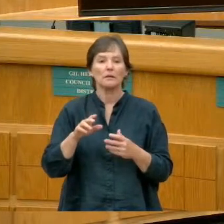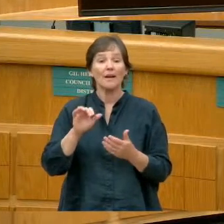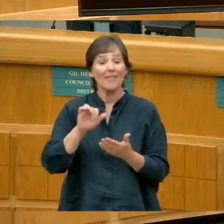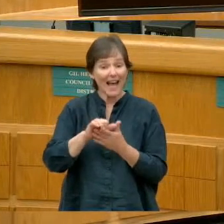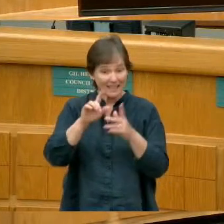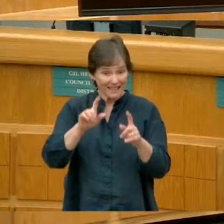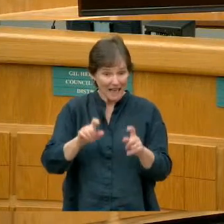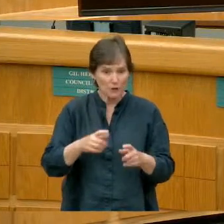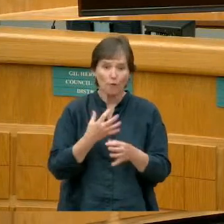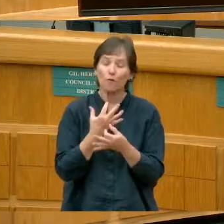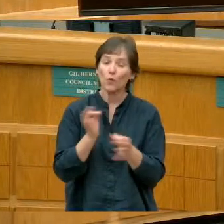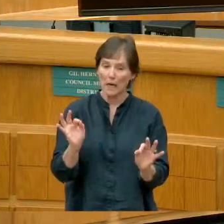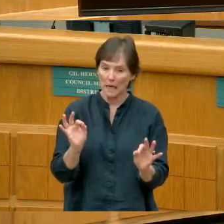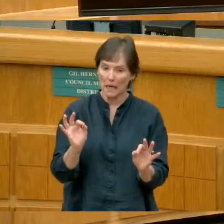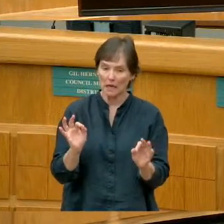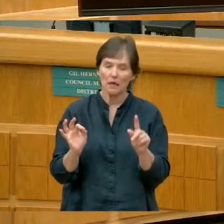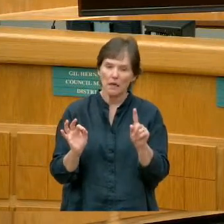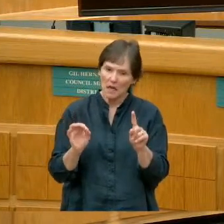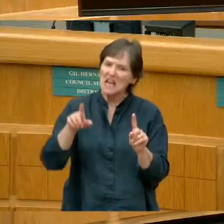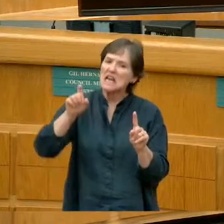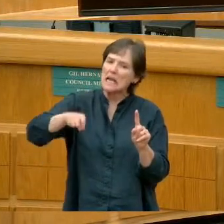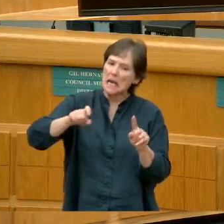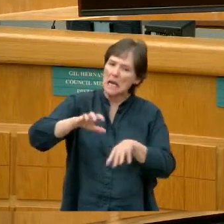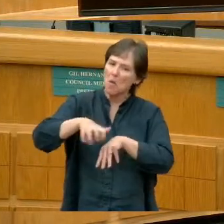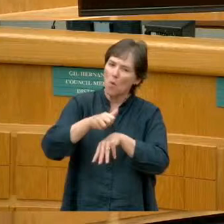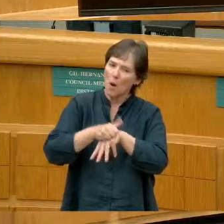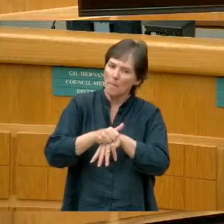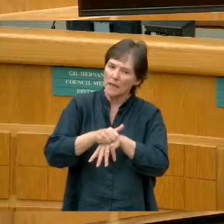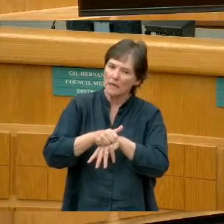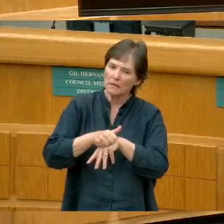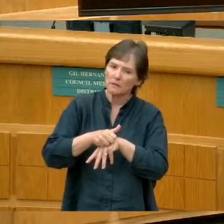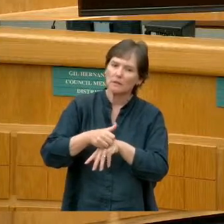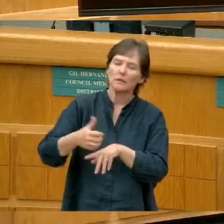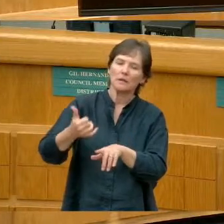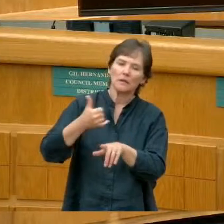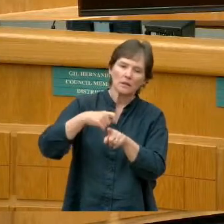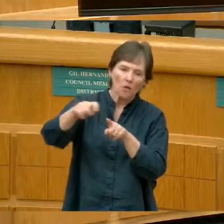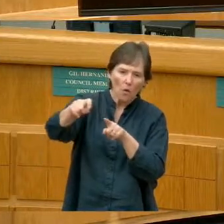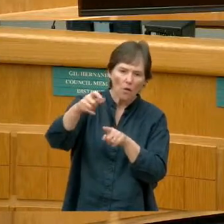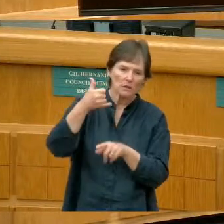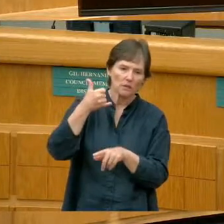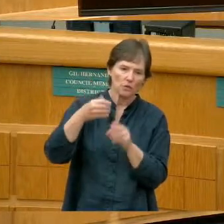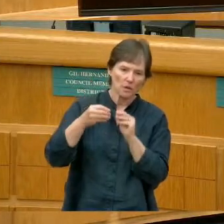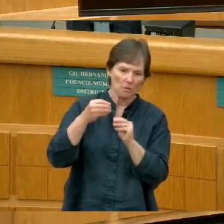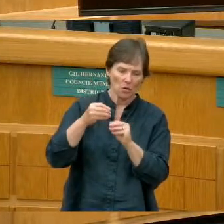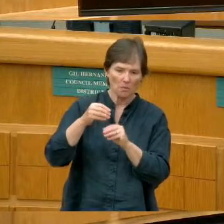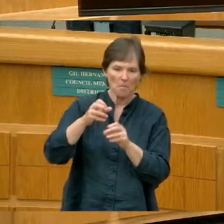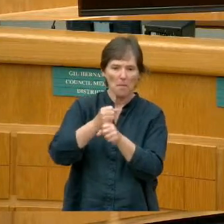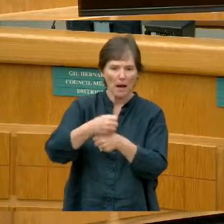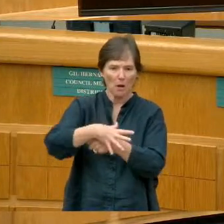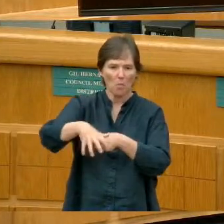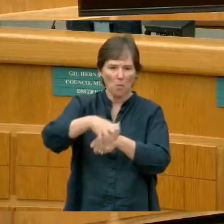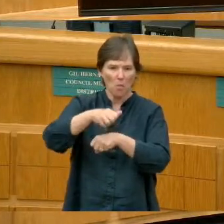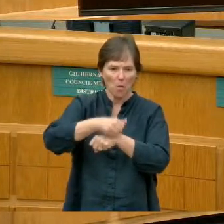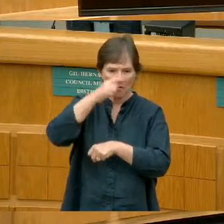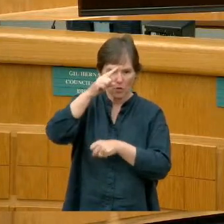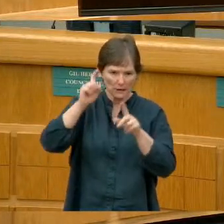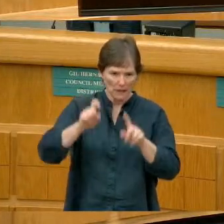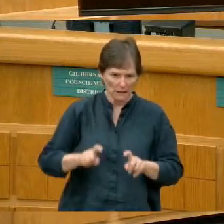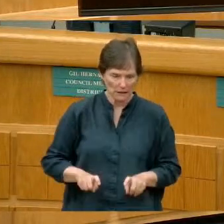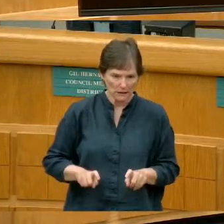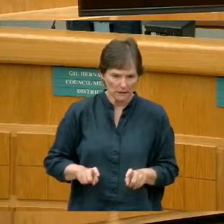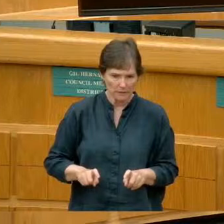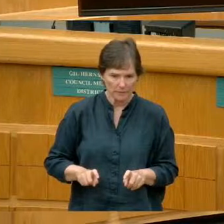an appointment. And so the numbers here on the screen, the 883-2400. The Health District, as I